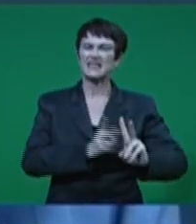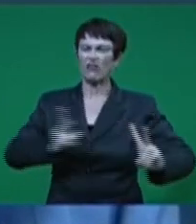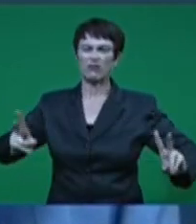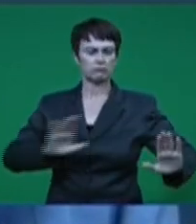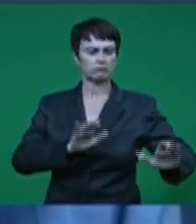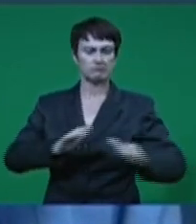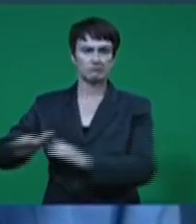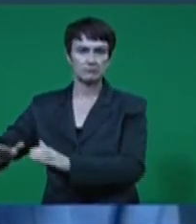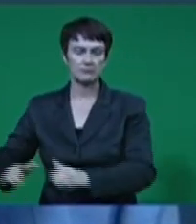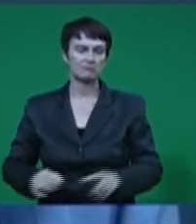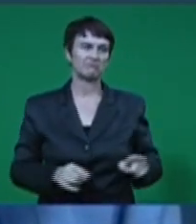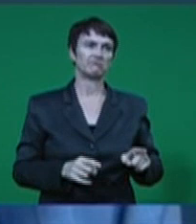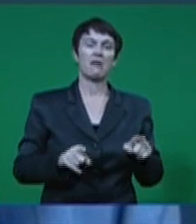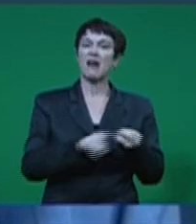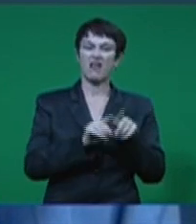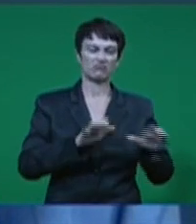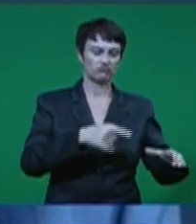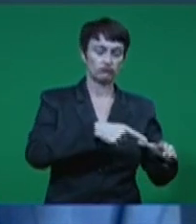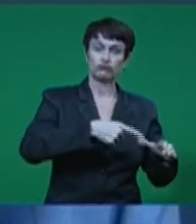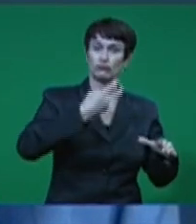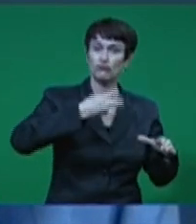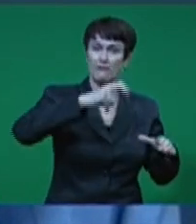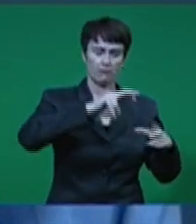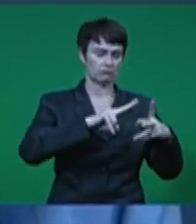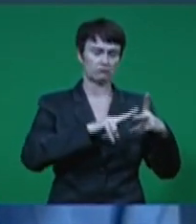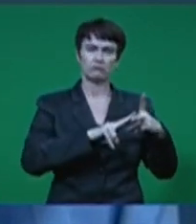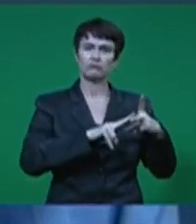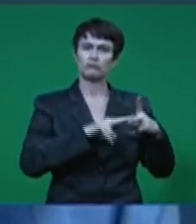travel, tourism, hospitality, and leisure.